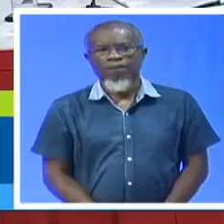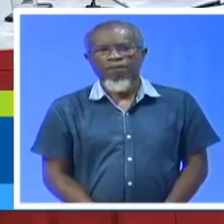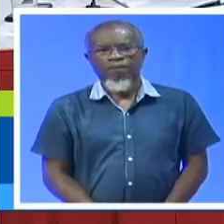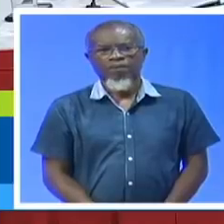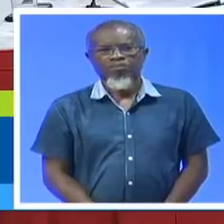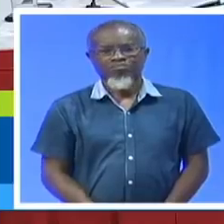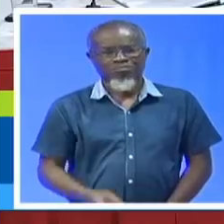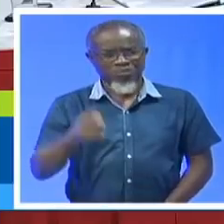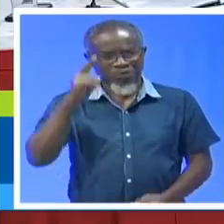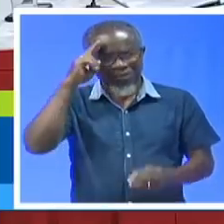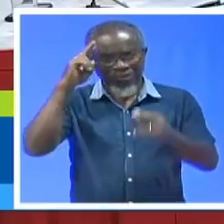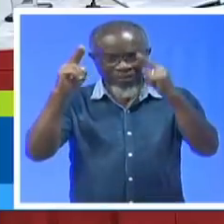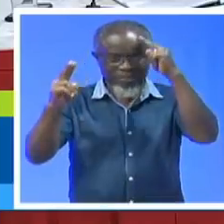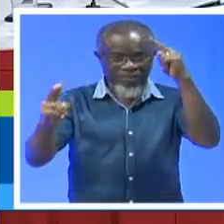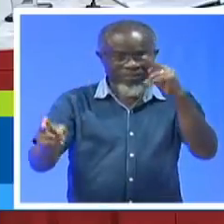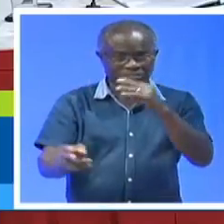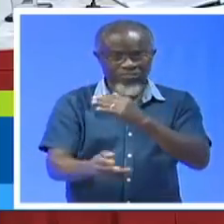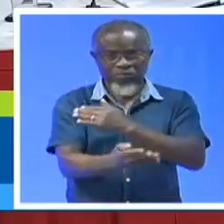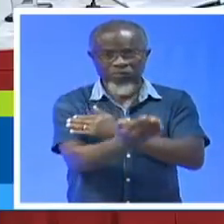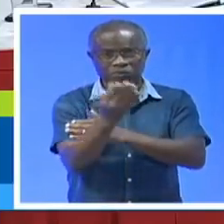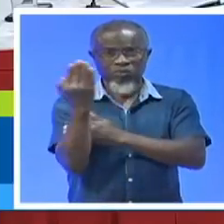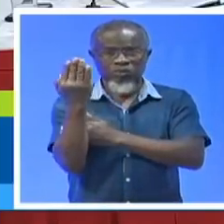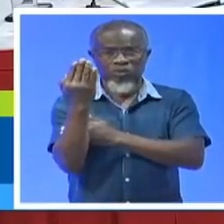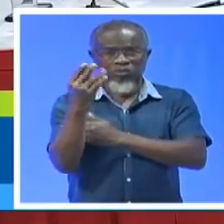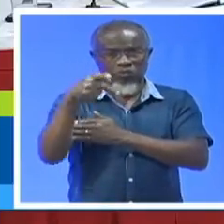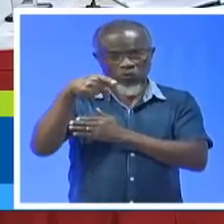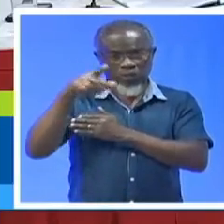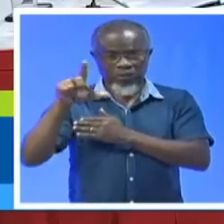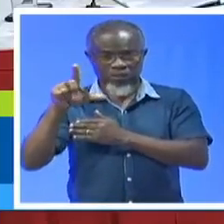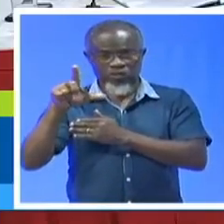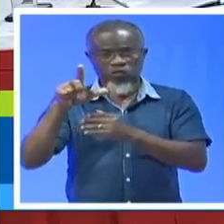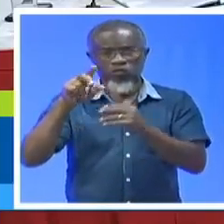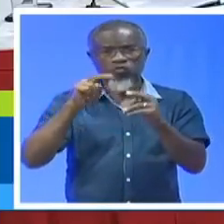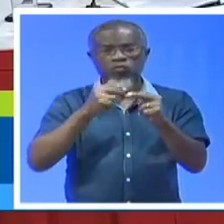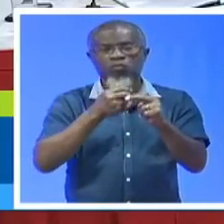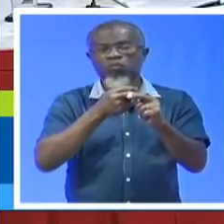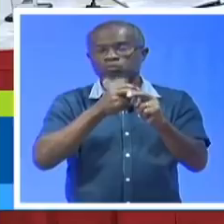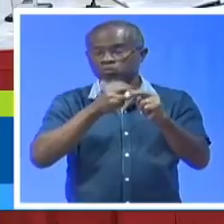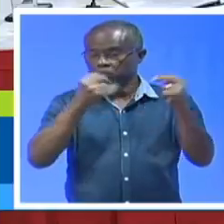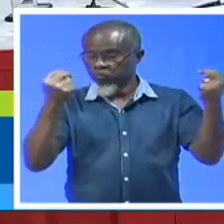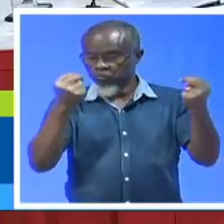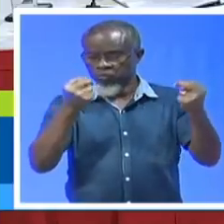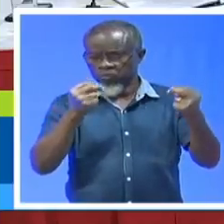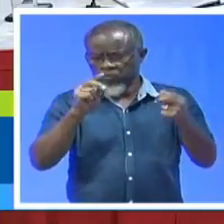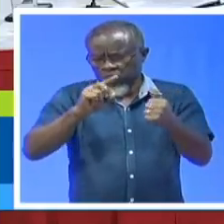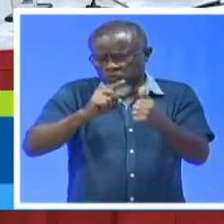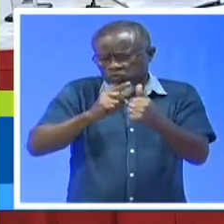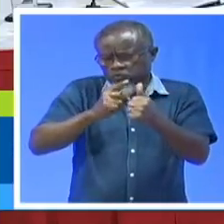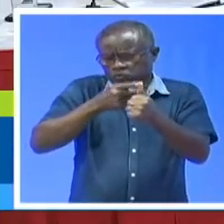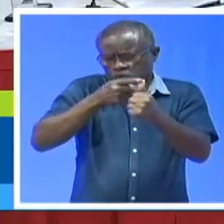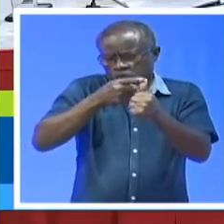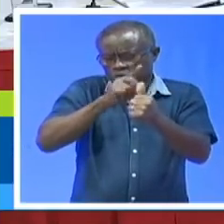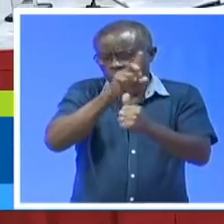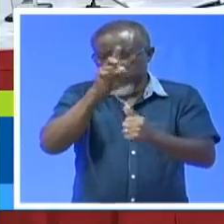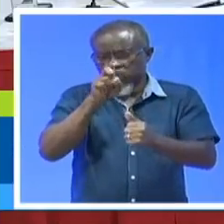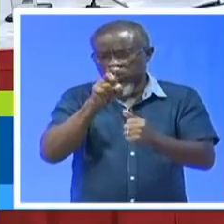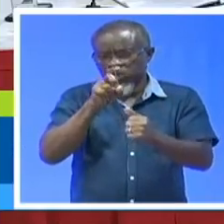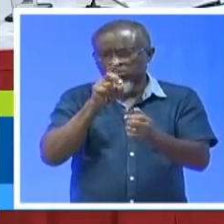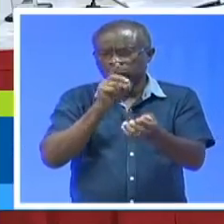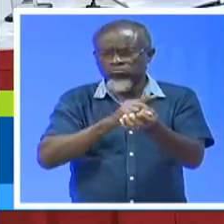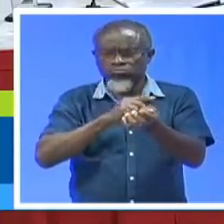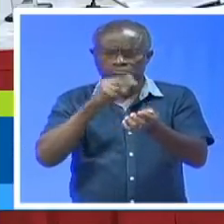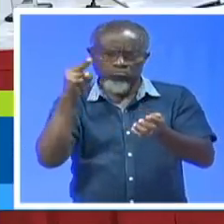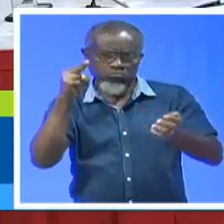Hi, good morning. This is Paula Lindo from the Newsday. My first question for Dr.